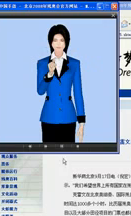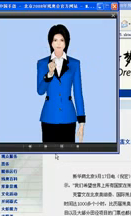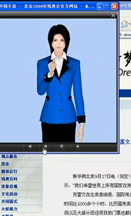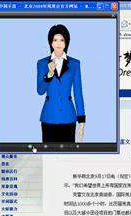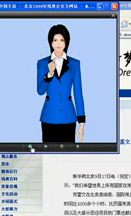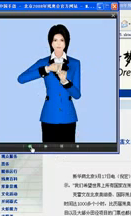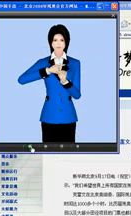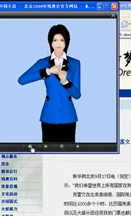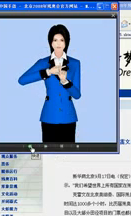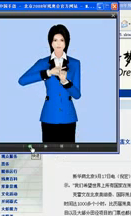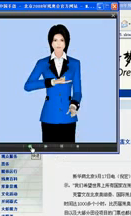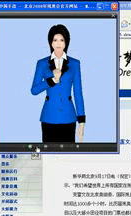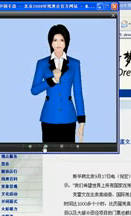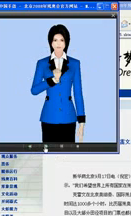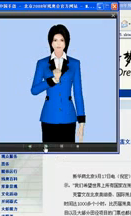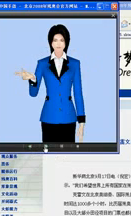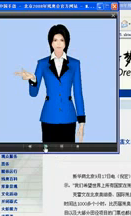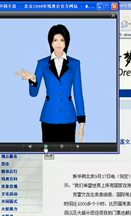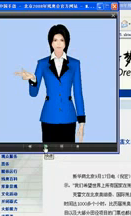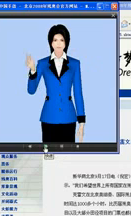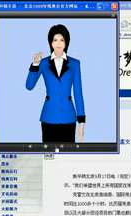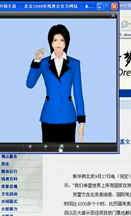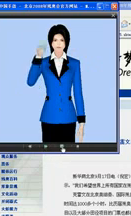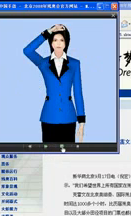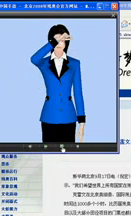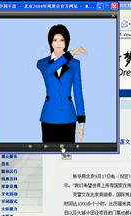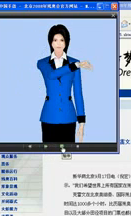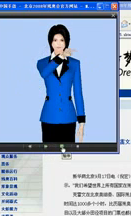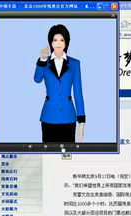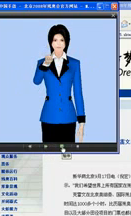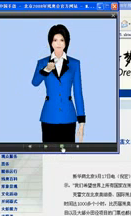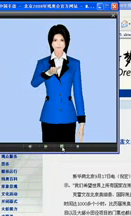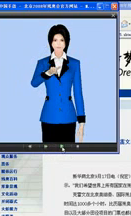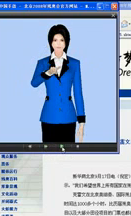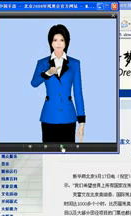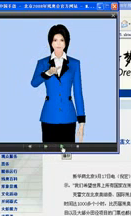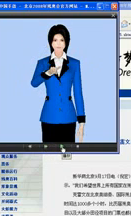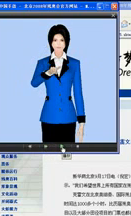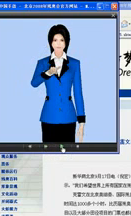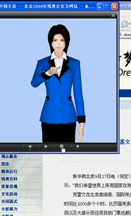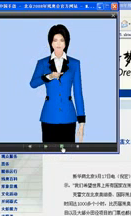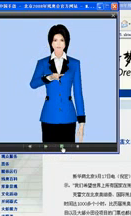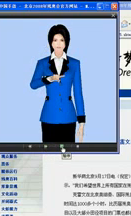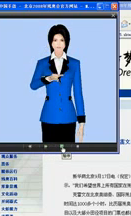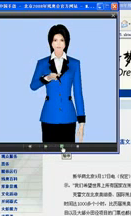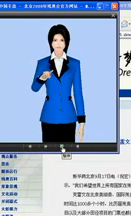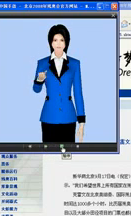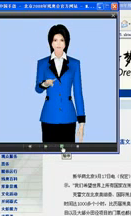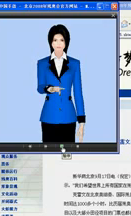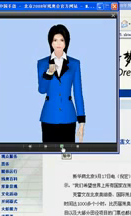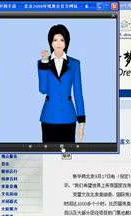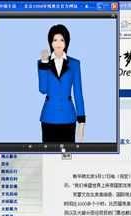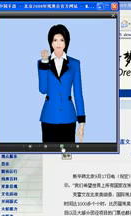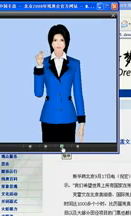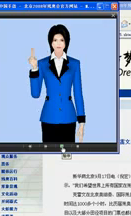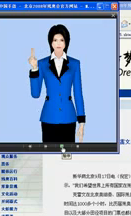media and CSL animation. To offer convenience to these deaf users, the box of virtual human provides some